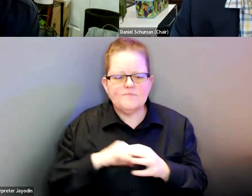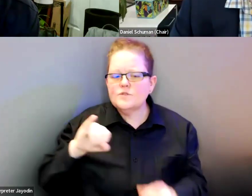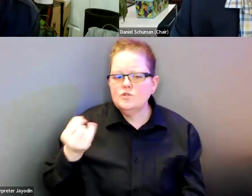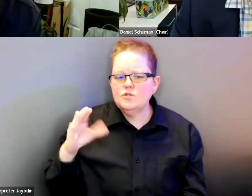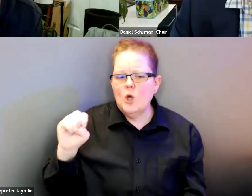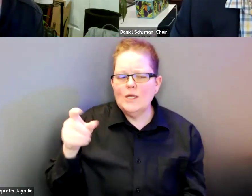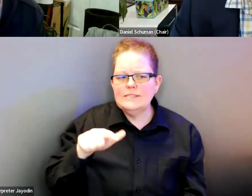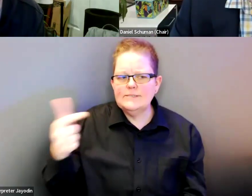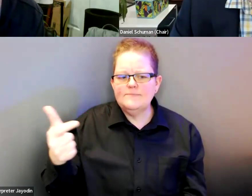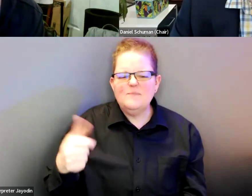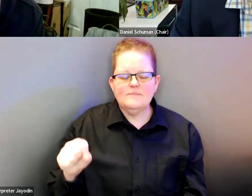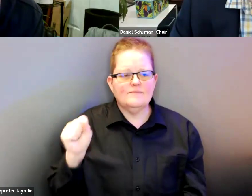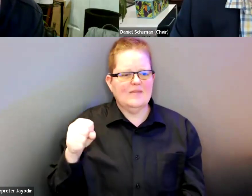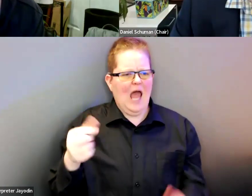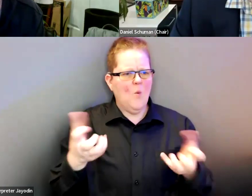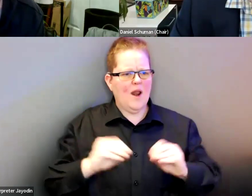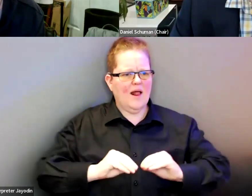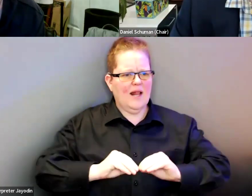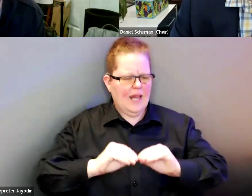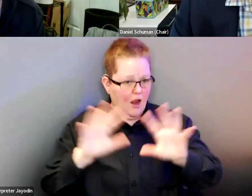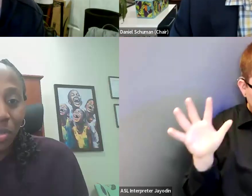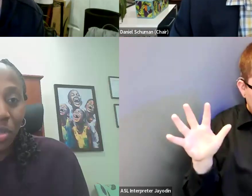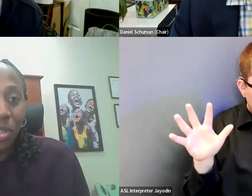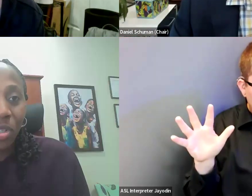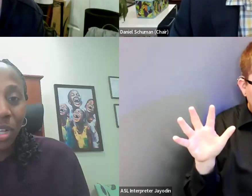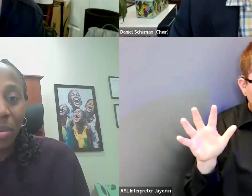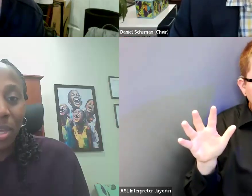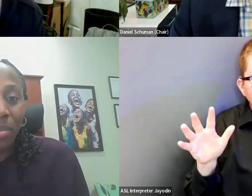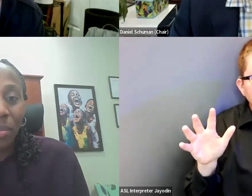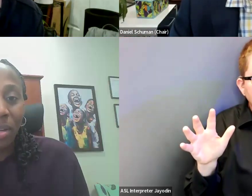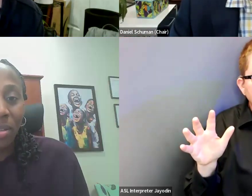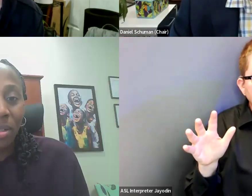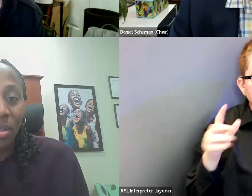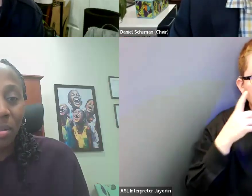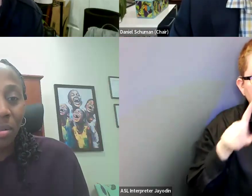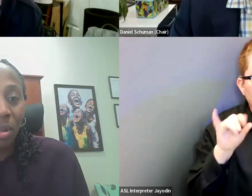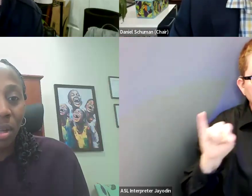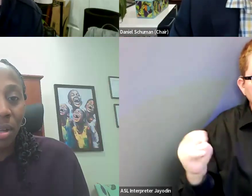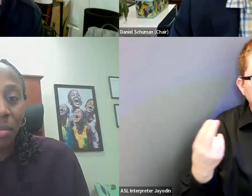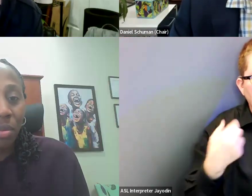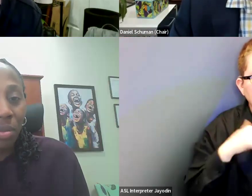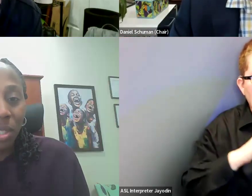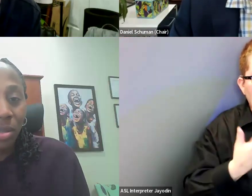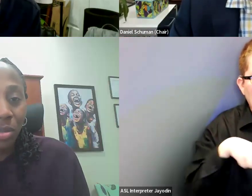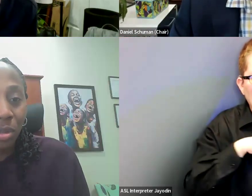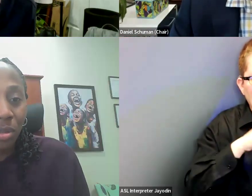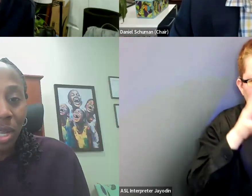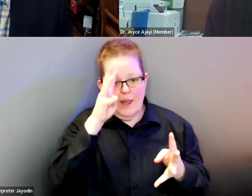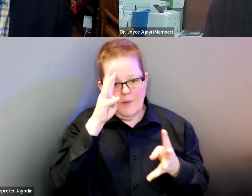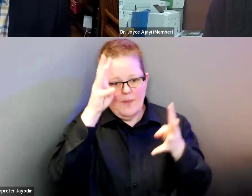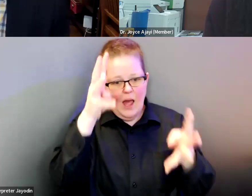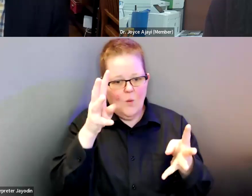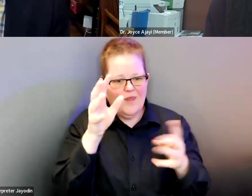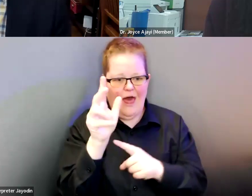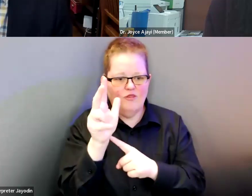Right. I just wanted to clarify provide some clarification to Josh on how we came about the 3-minute